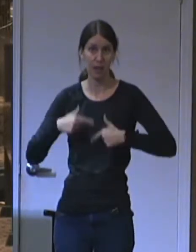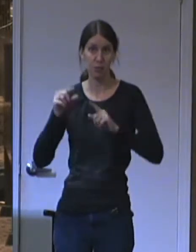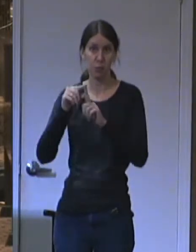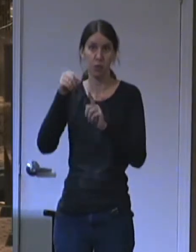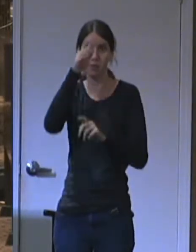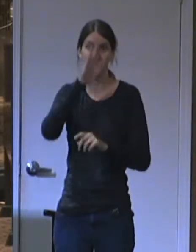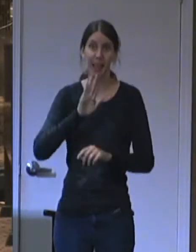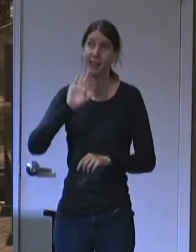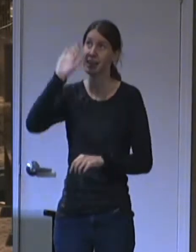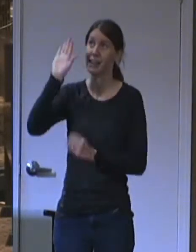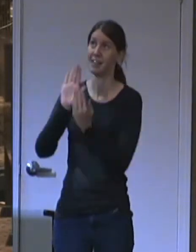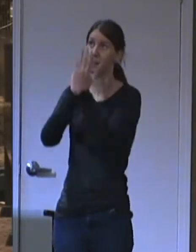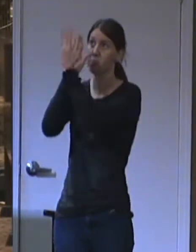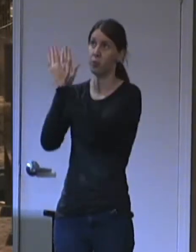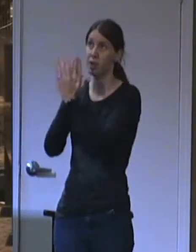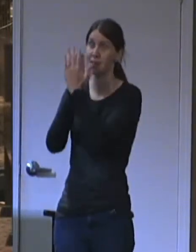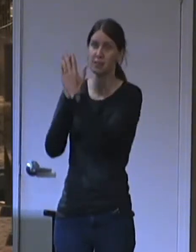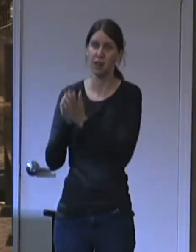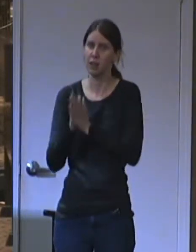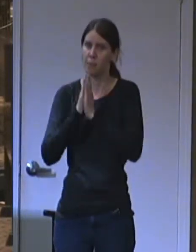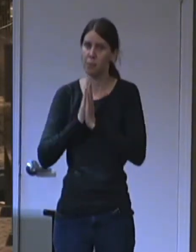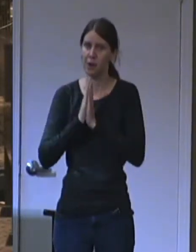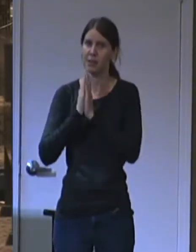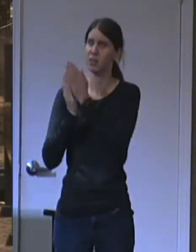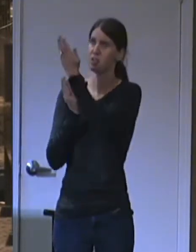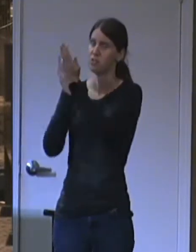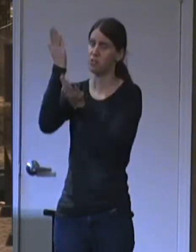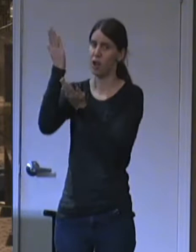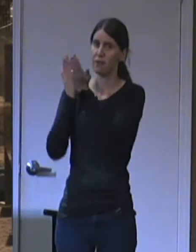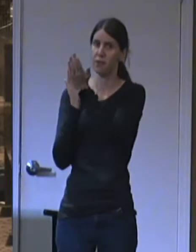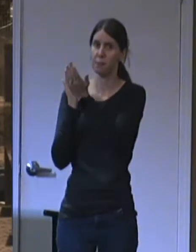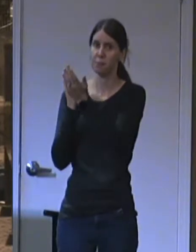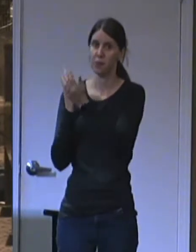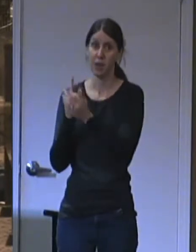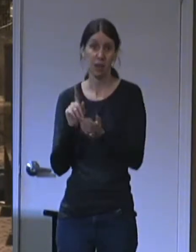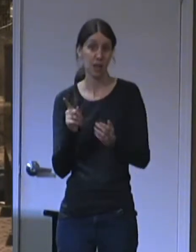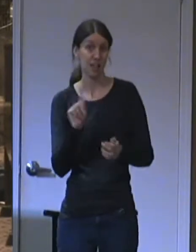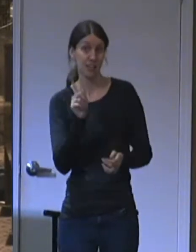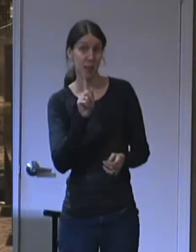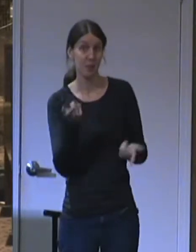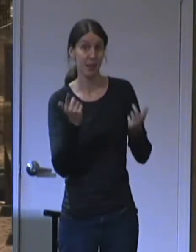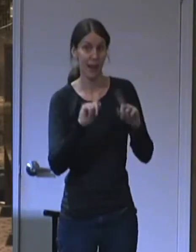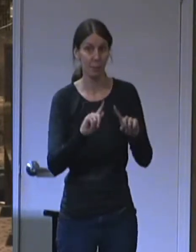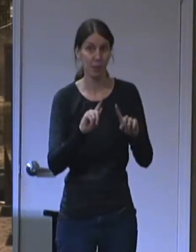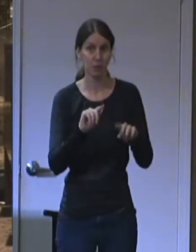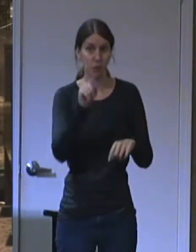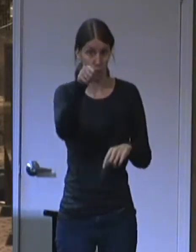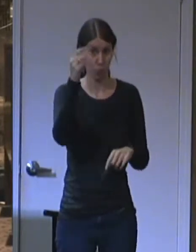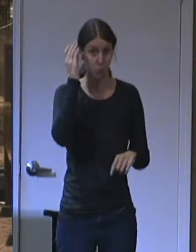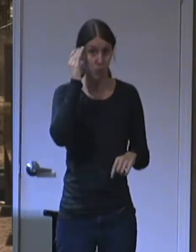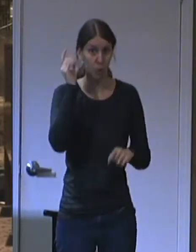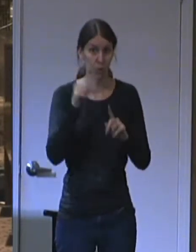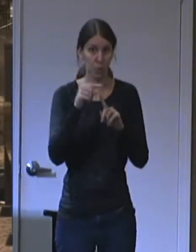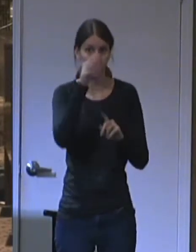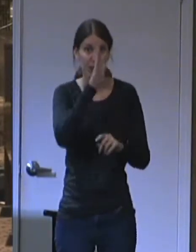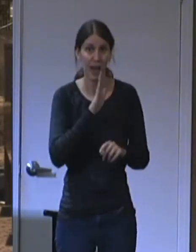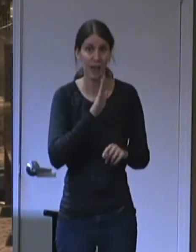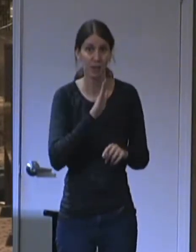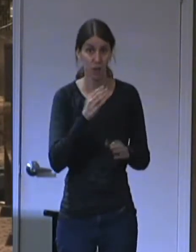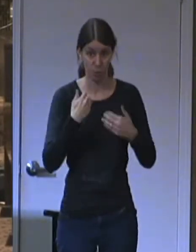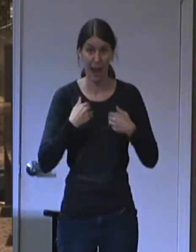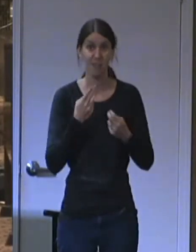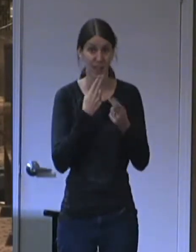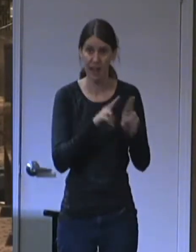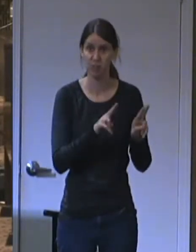Him and prayer and service to Him. And when something comes up and you know the Word of God, you've got